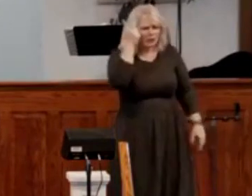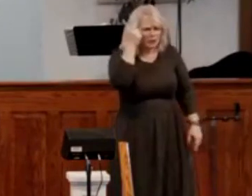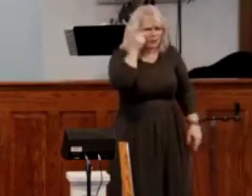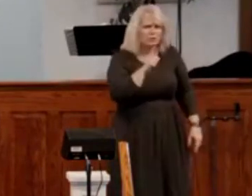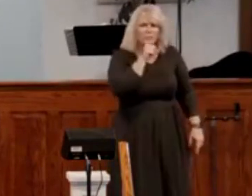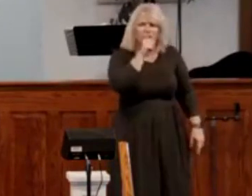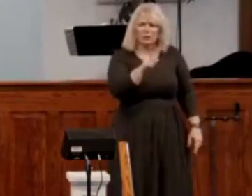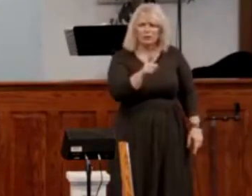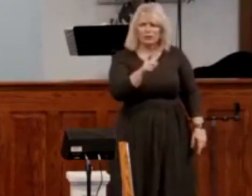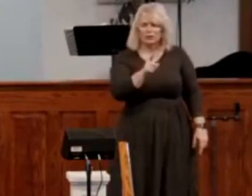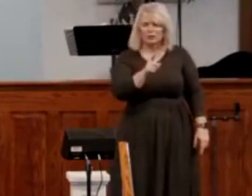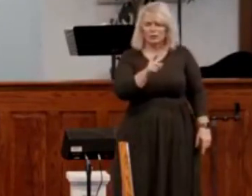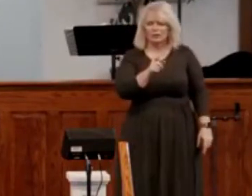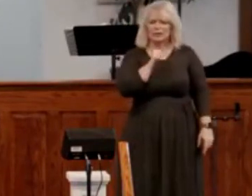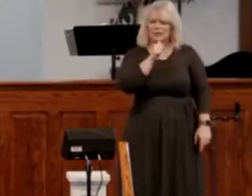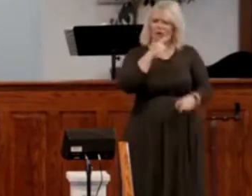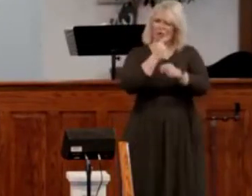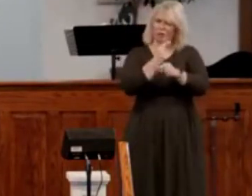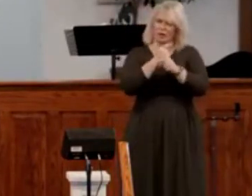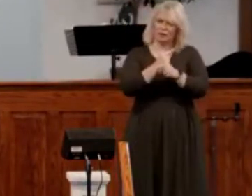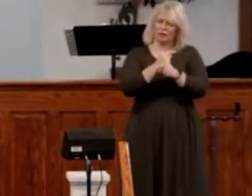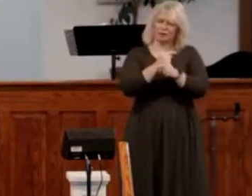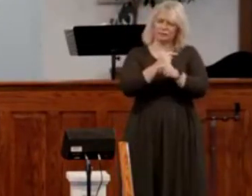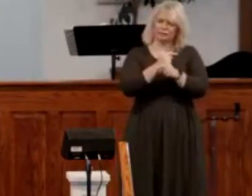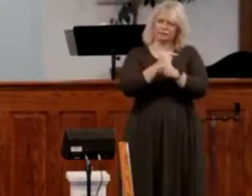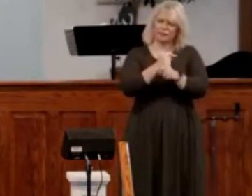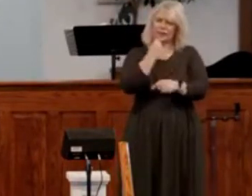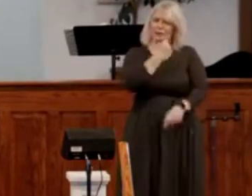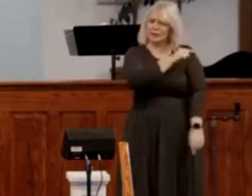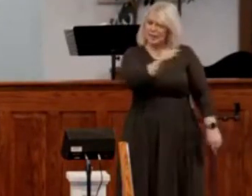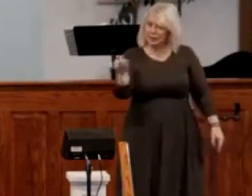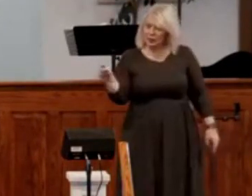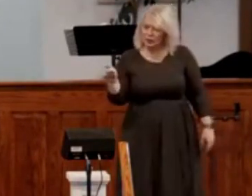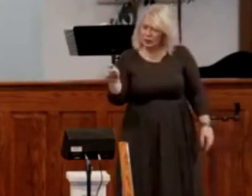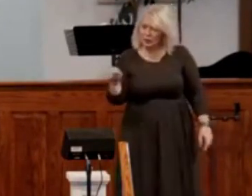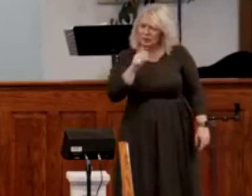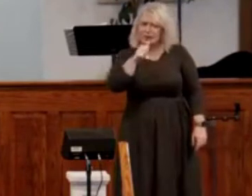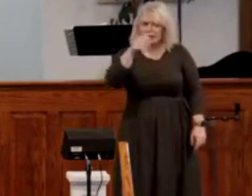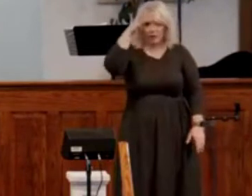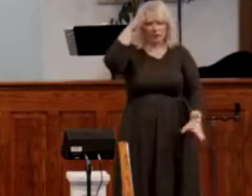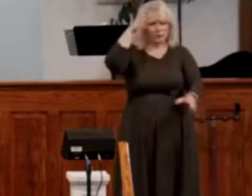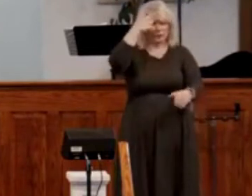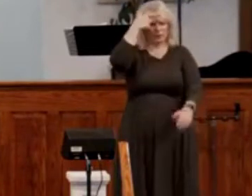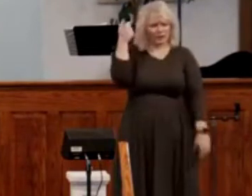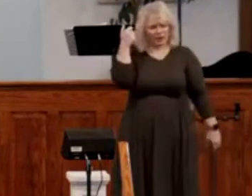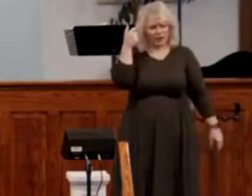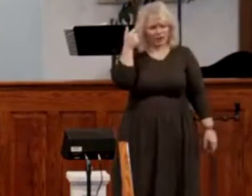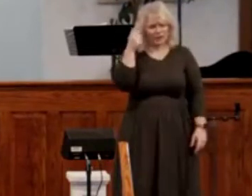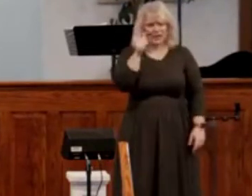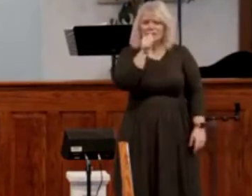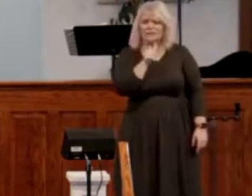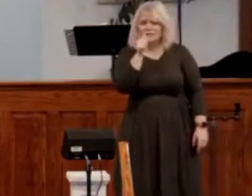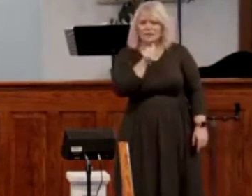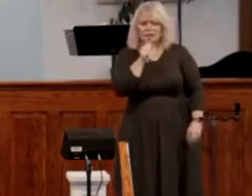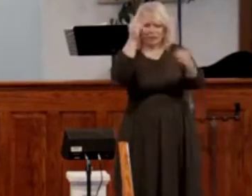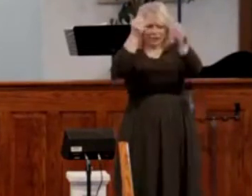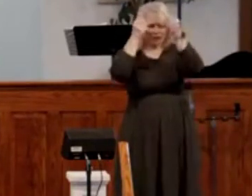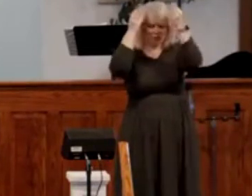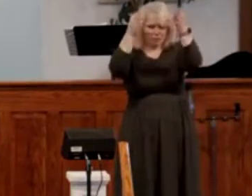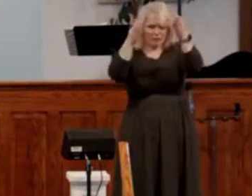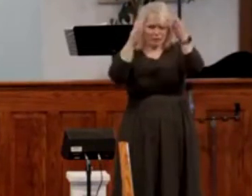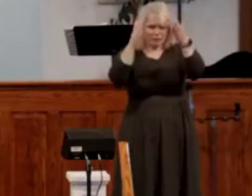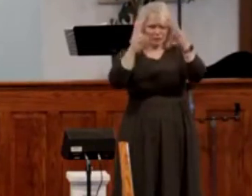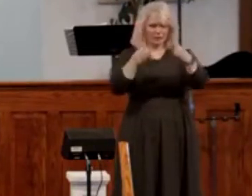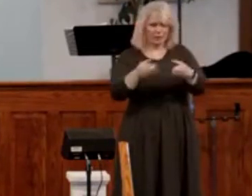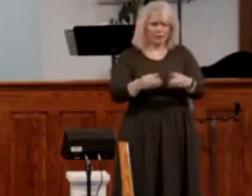true, it's probably not right. So I'm telling you this not because I have some secret information that you don't have, but the deeper